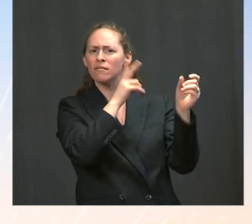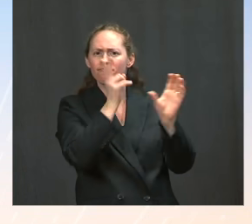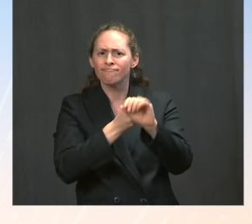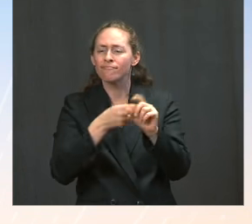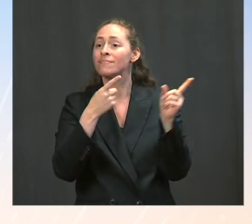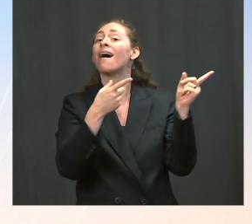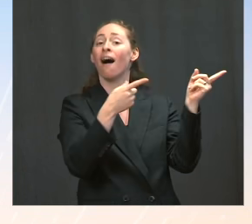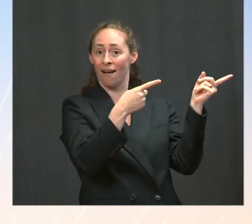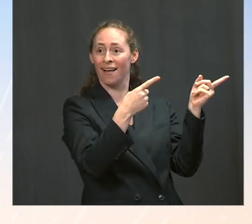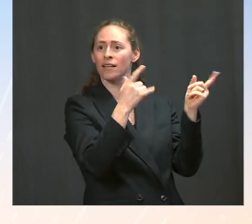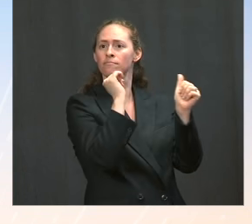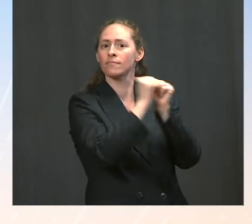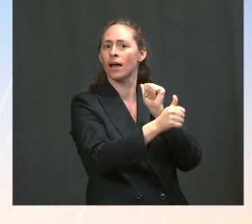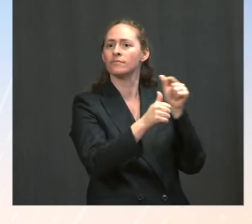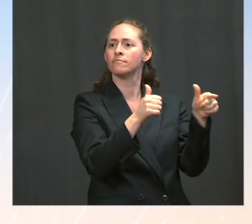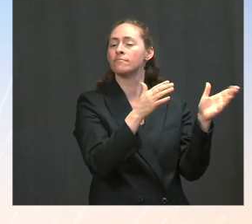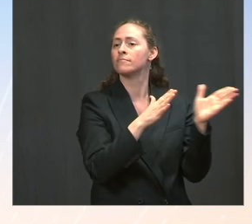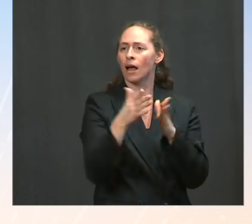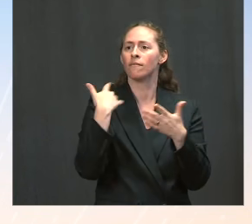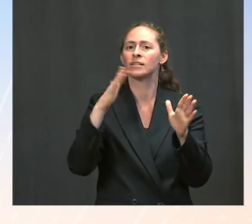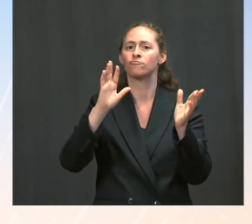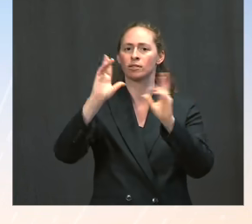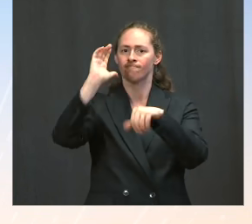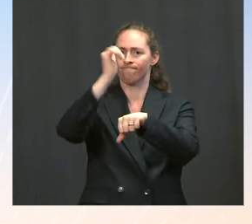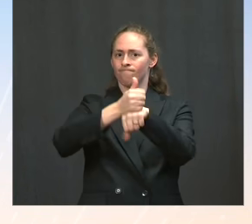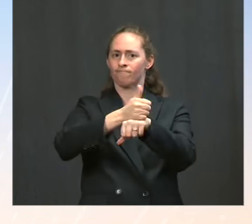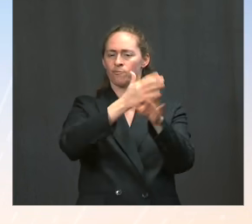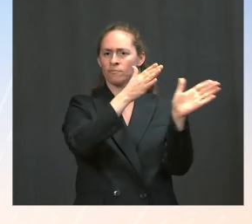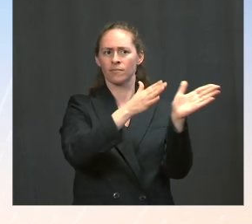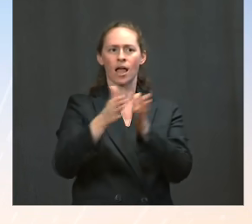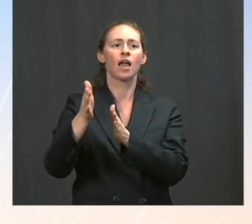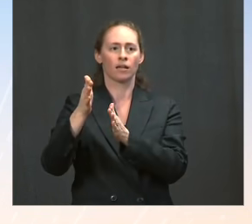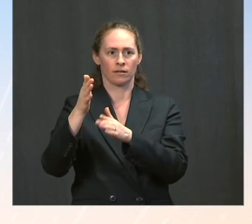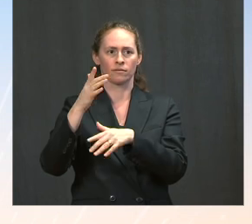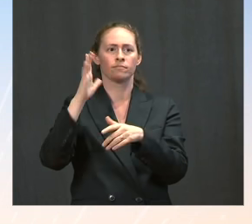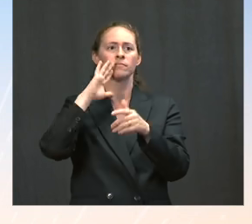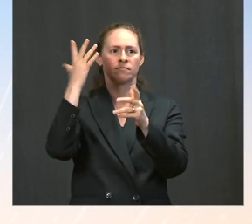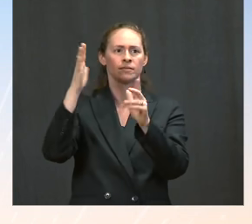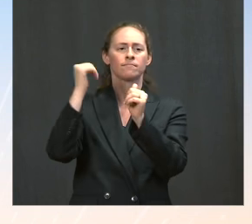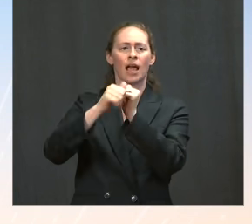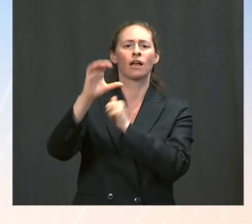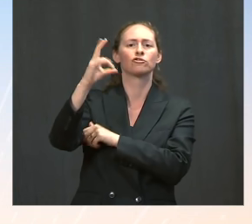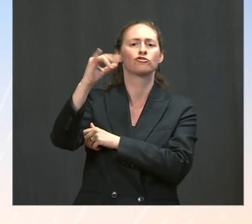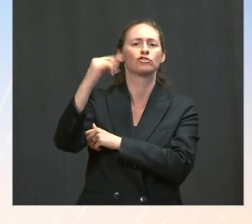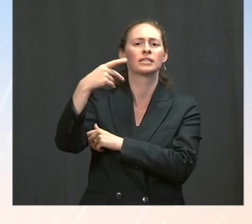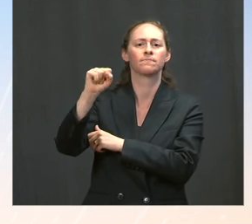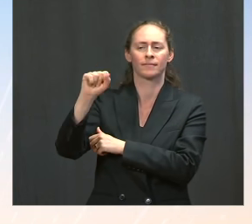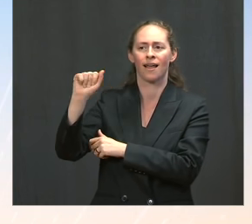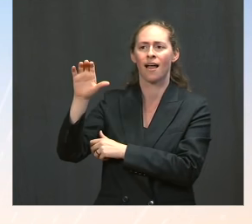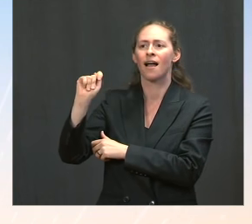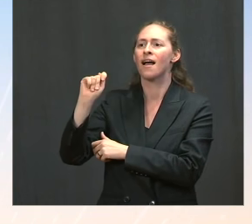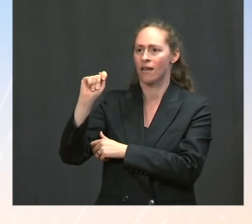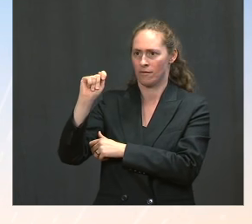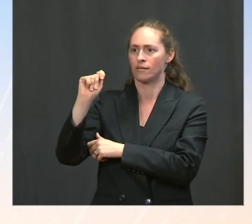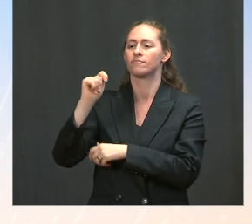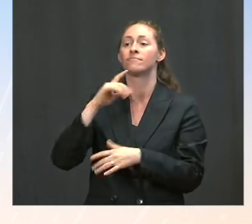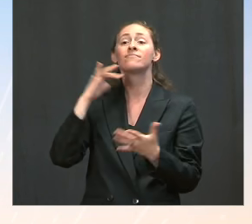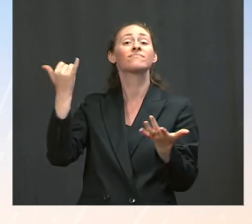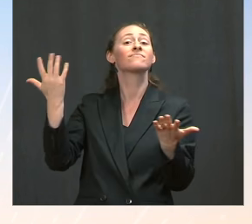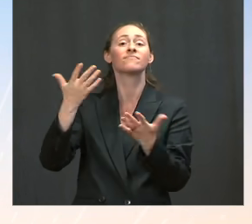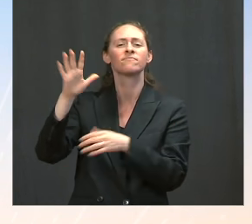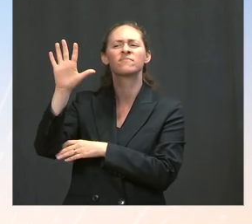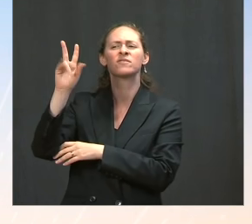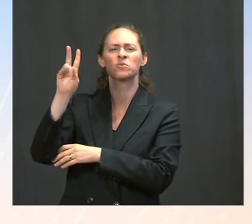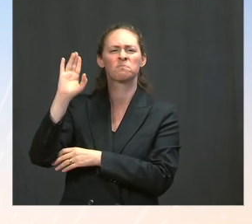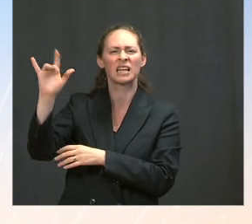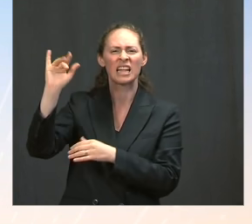now already on the team to invest the $52 billion. We need to incentivize the